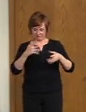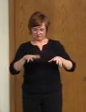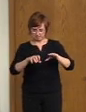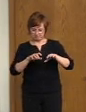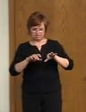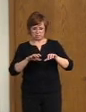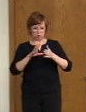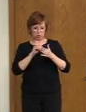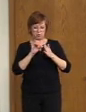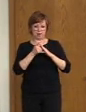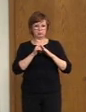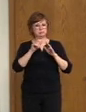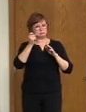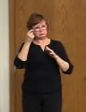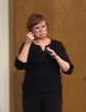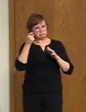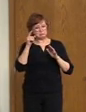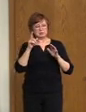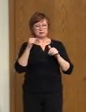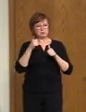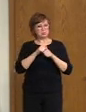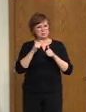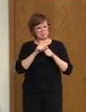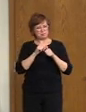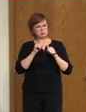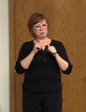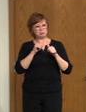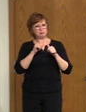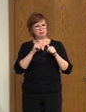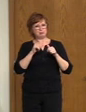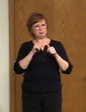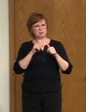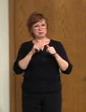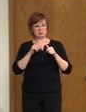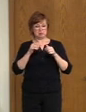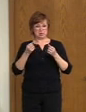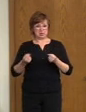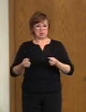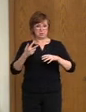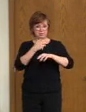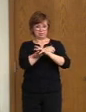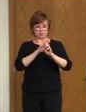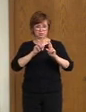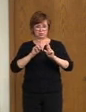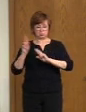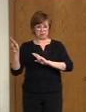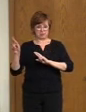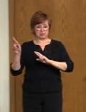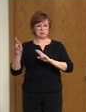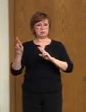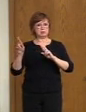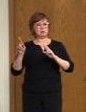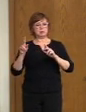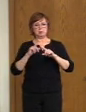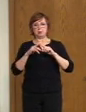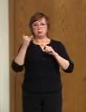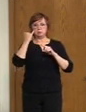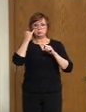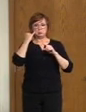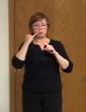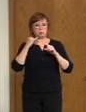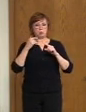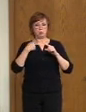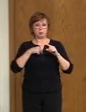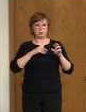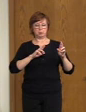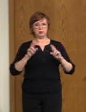Again, some caveats, the plan is dependent upon vaccine ability, but I wanted to make sure that people understand the message is we will be ready. If the vaccine